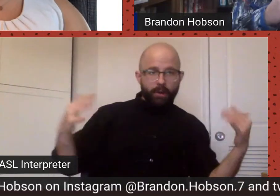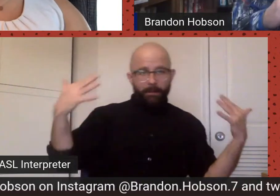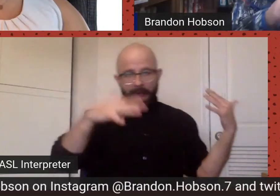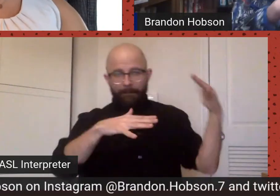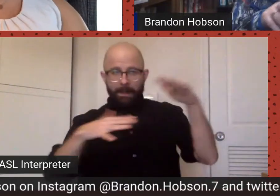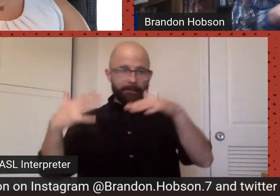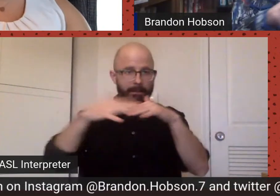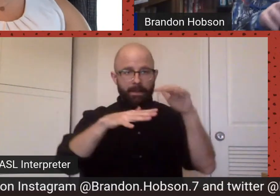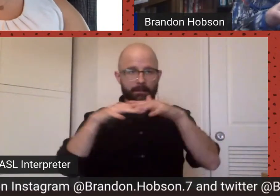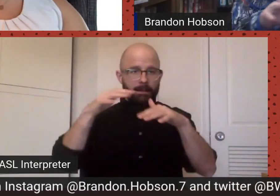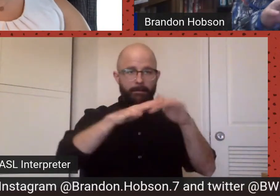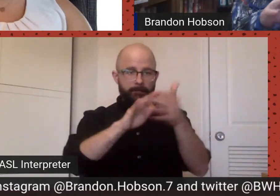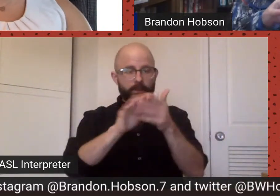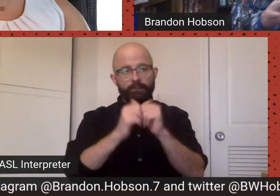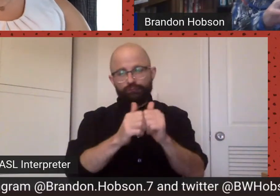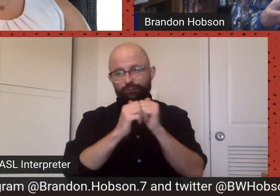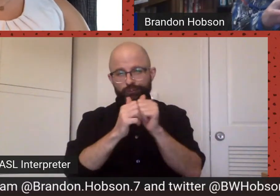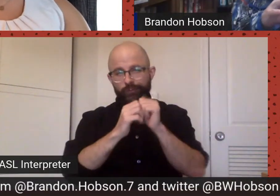of, right,